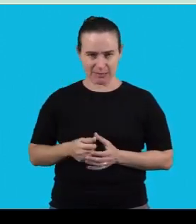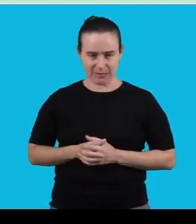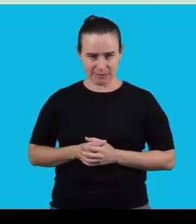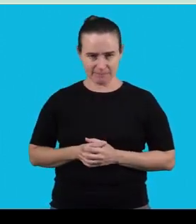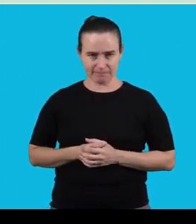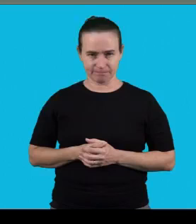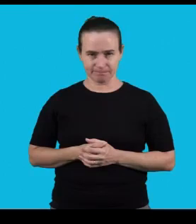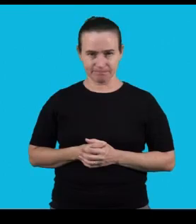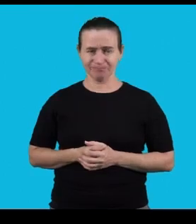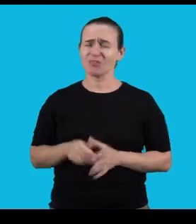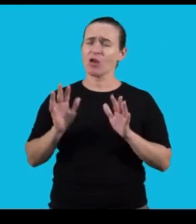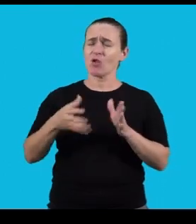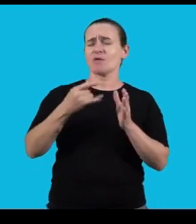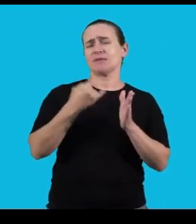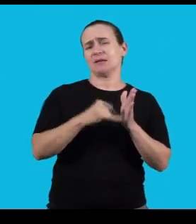what they mean.